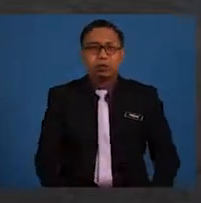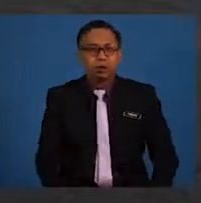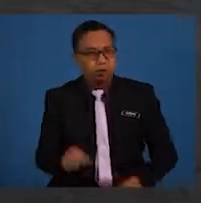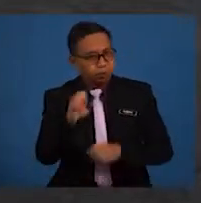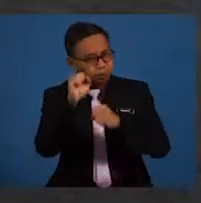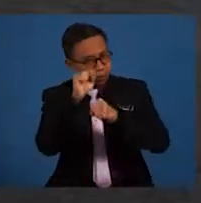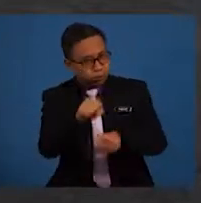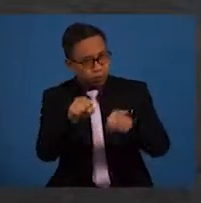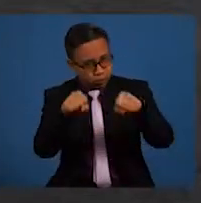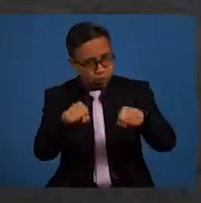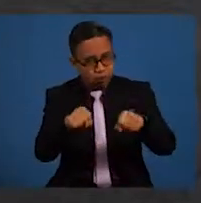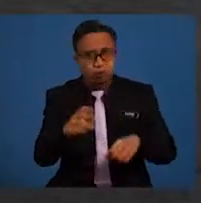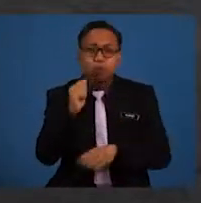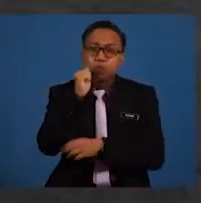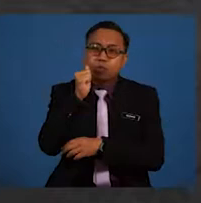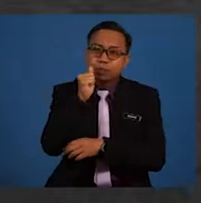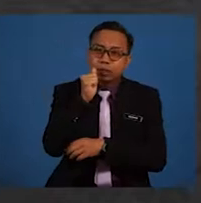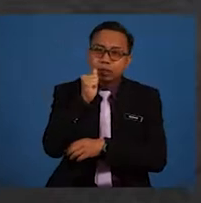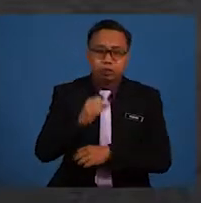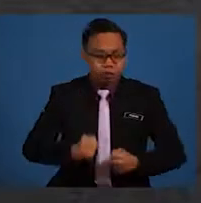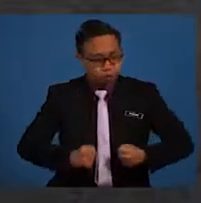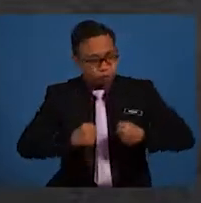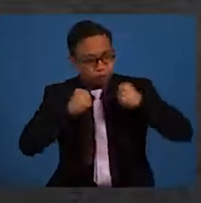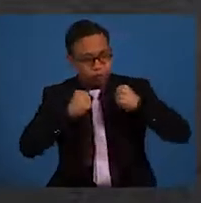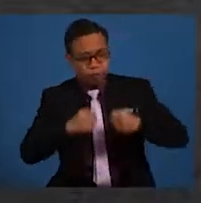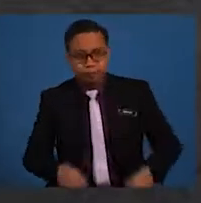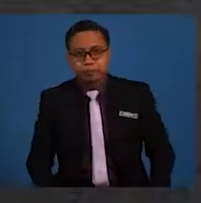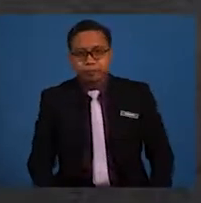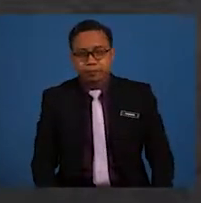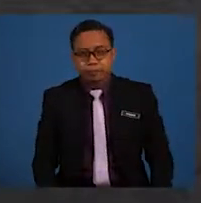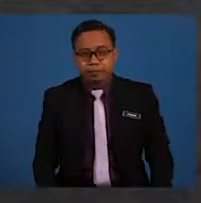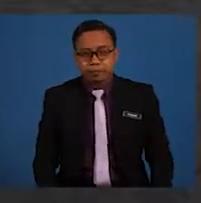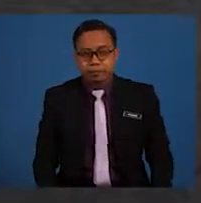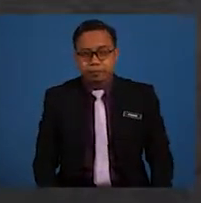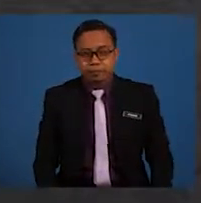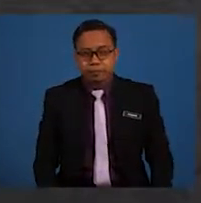that the woman is a survivor.